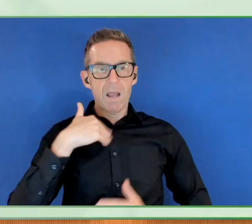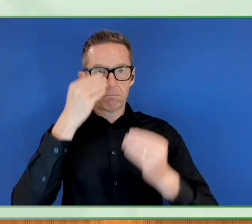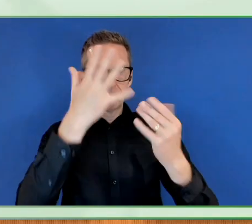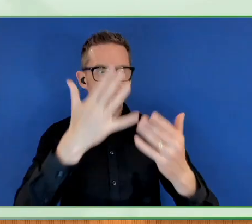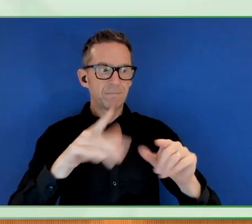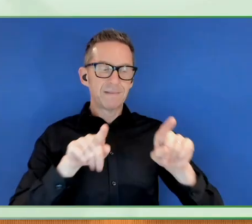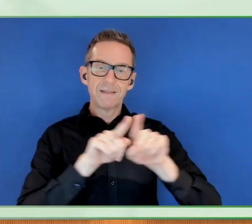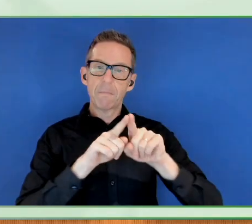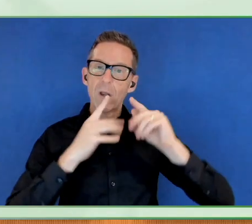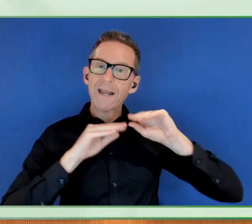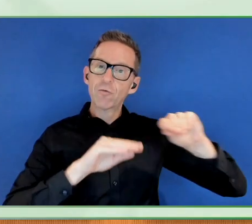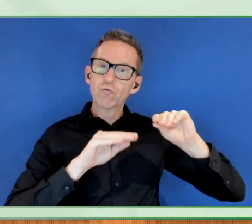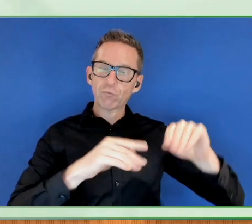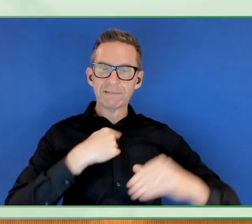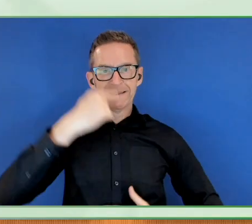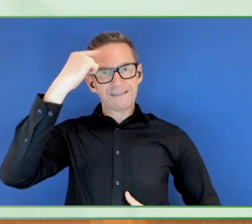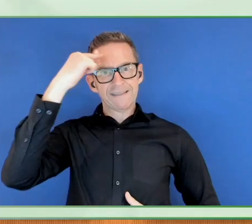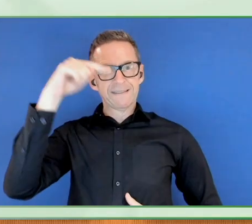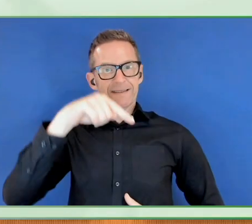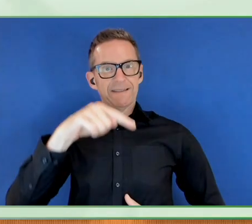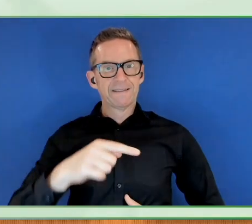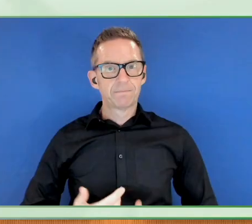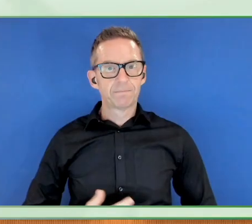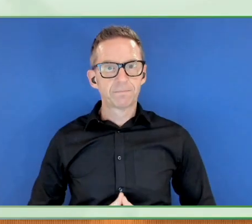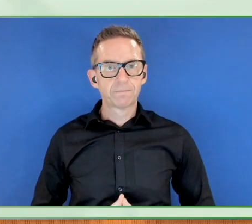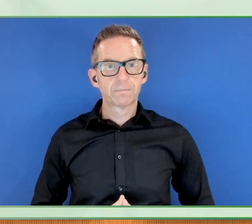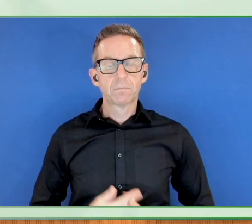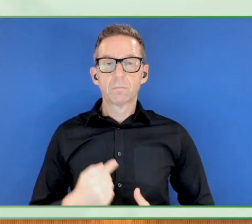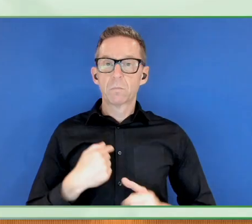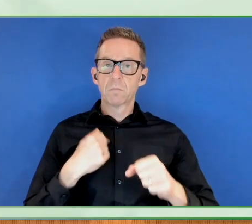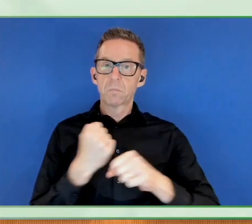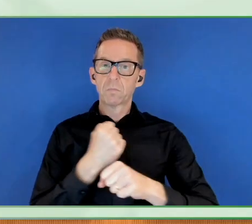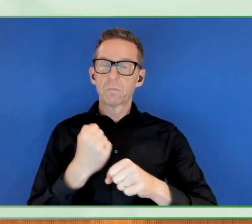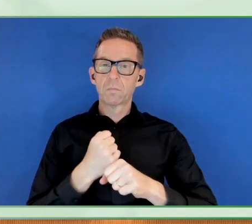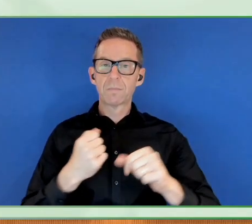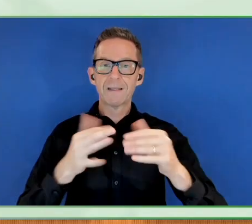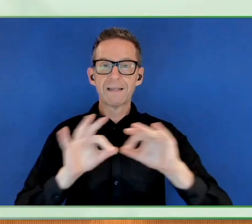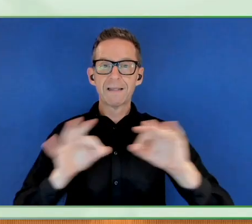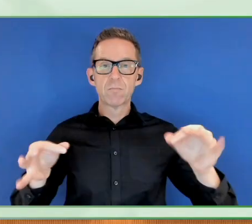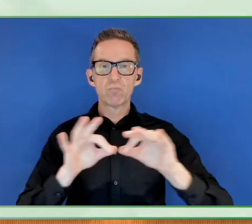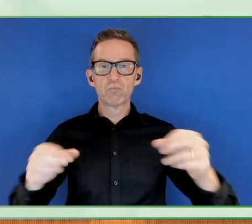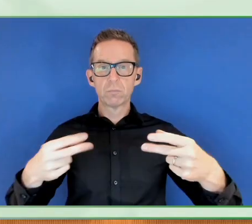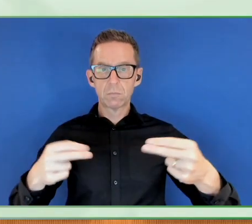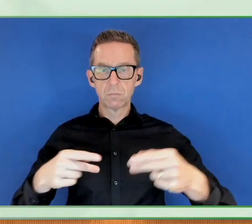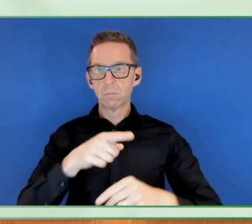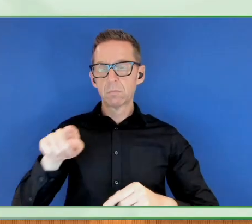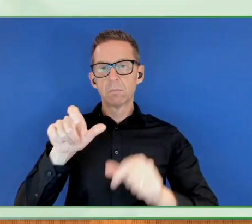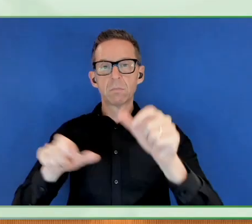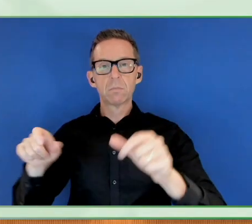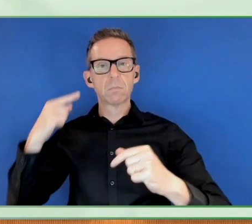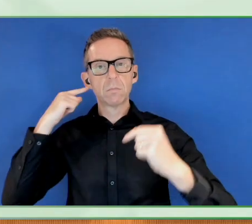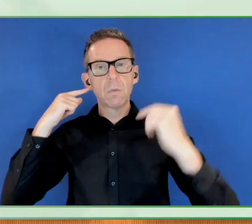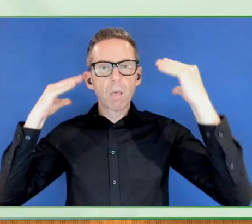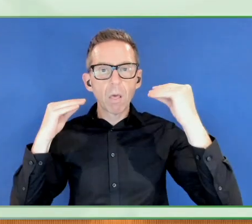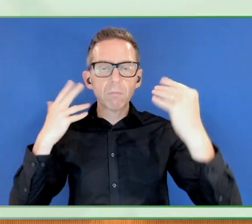mouth. So we create captions for learners who have hearing difficulties.